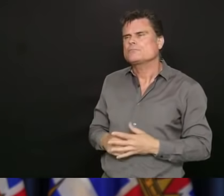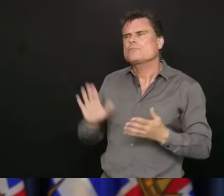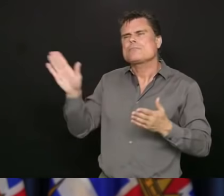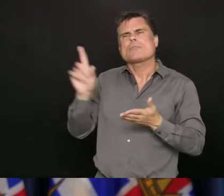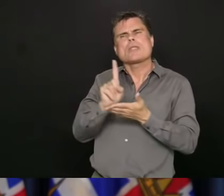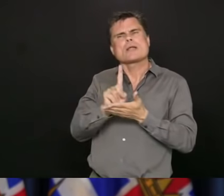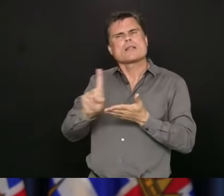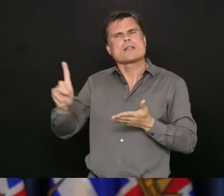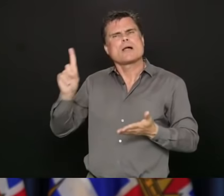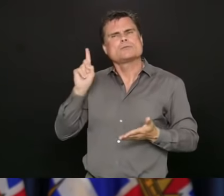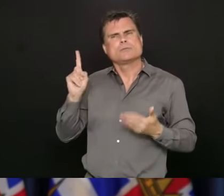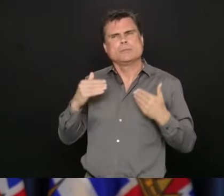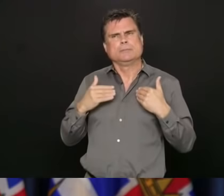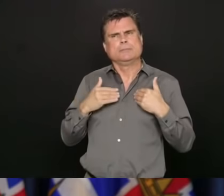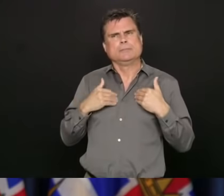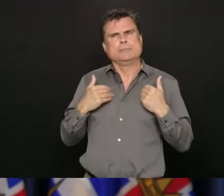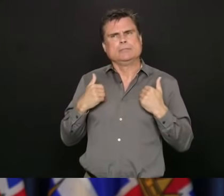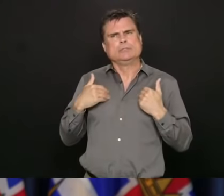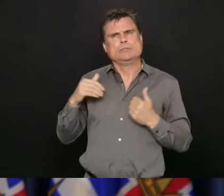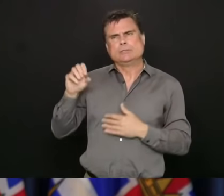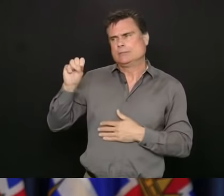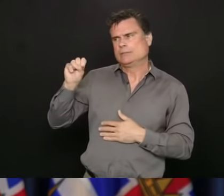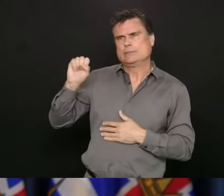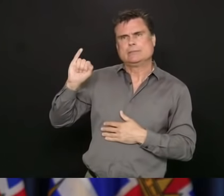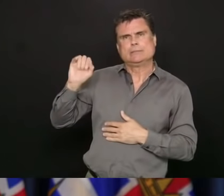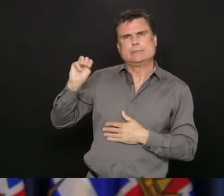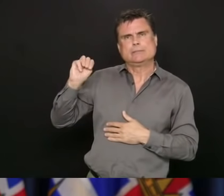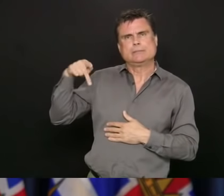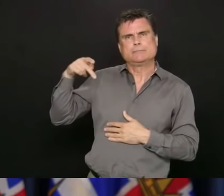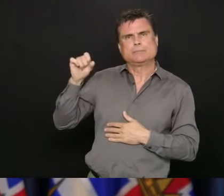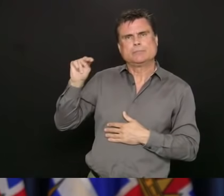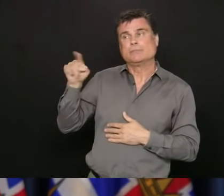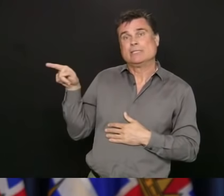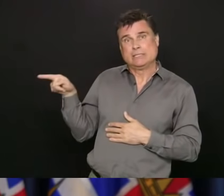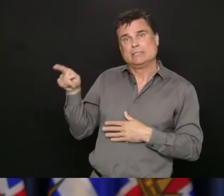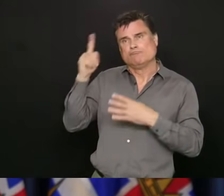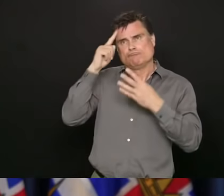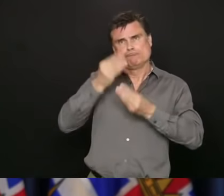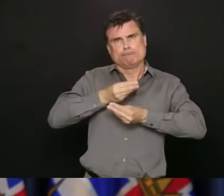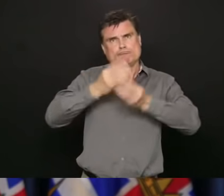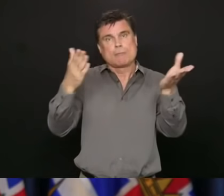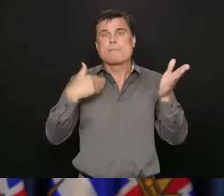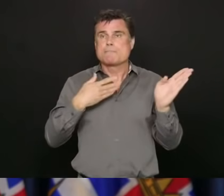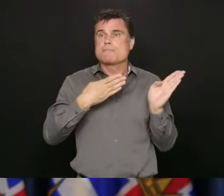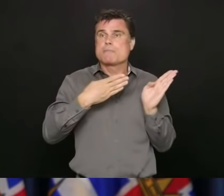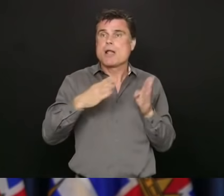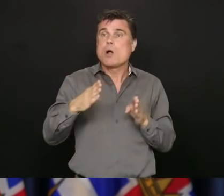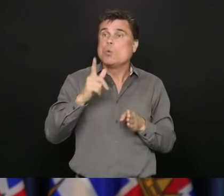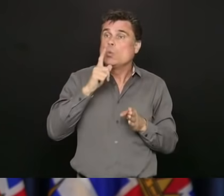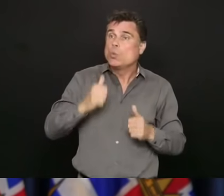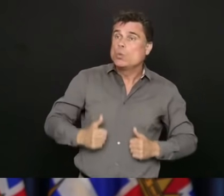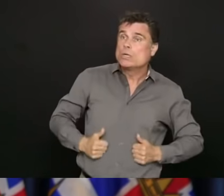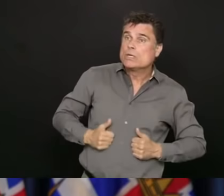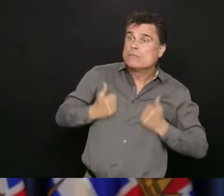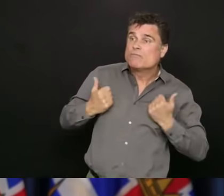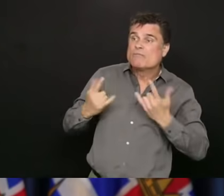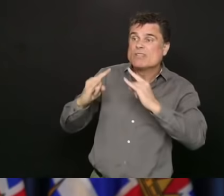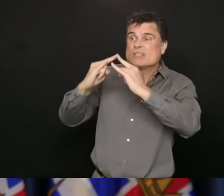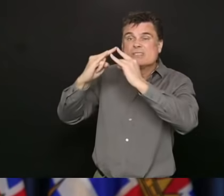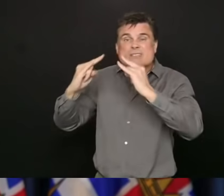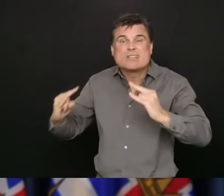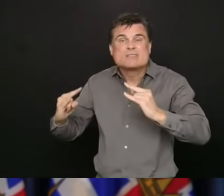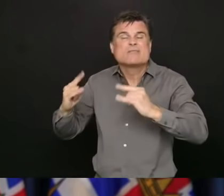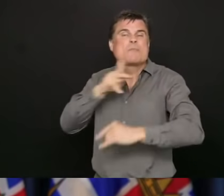into indoor shelter, he said there would be supports for homeless in all the hotels, motels, and shelters. Can you please elaborate on what kinds of